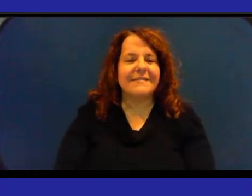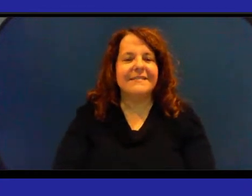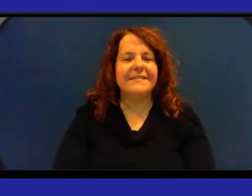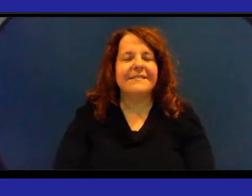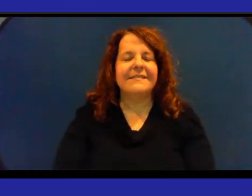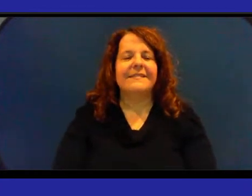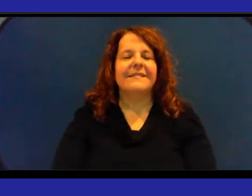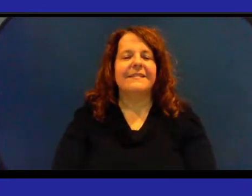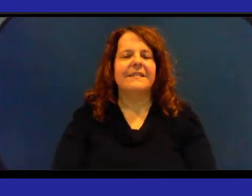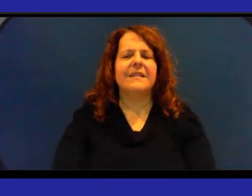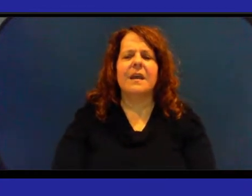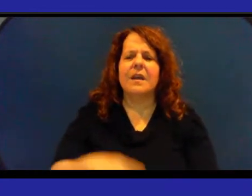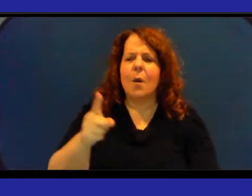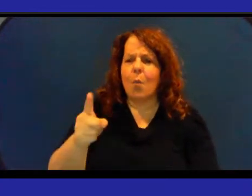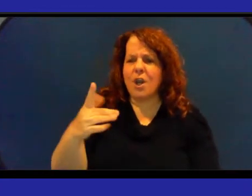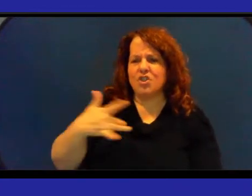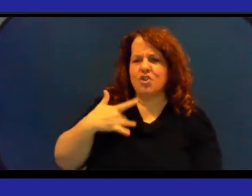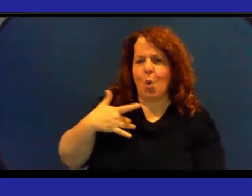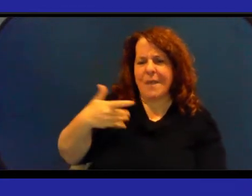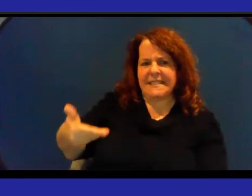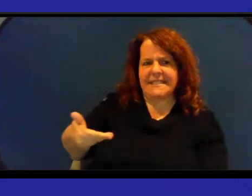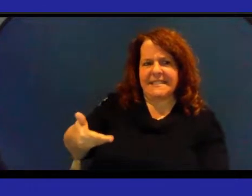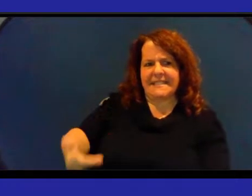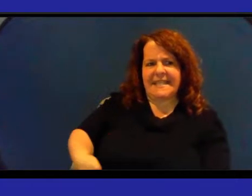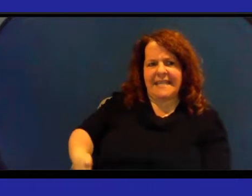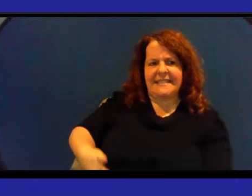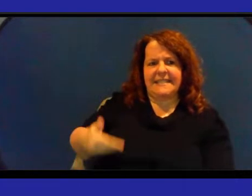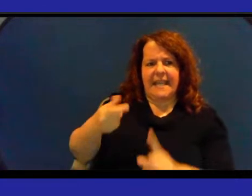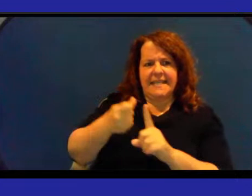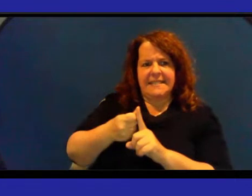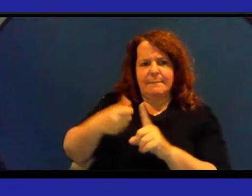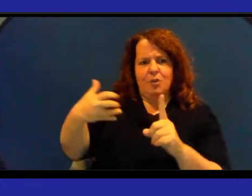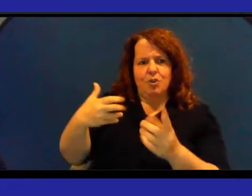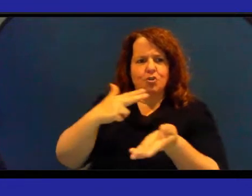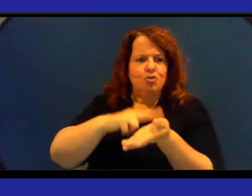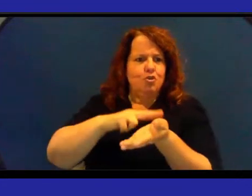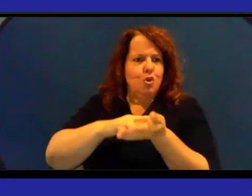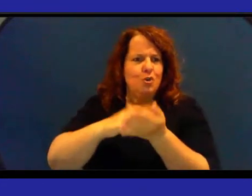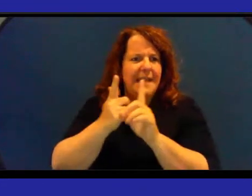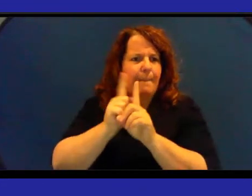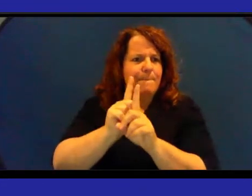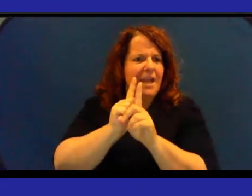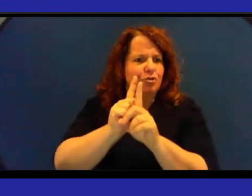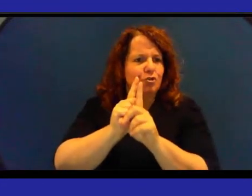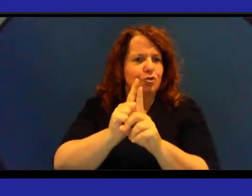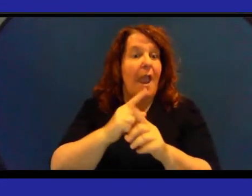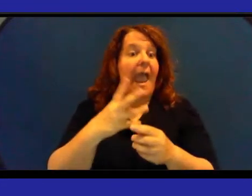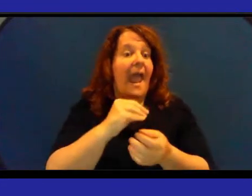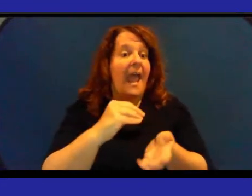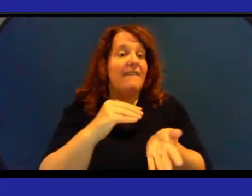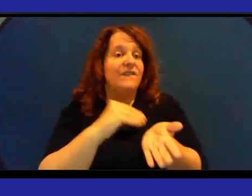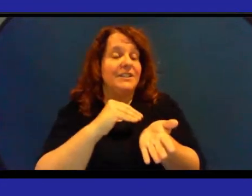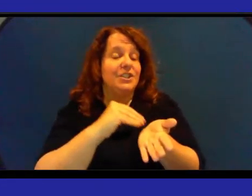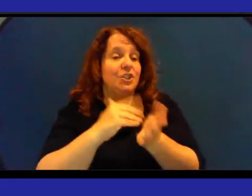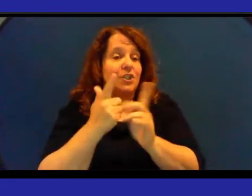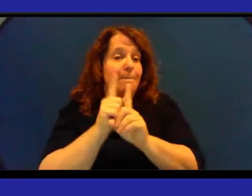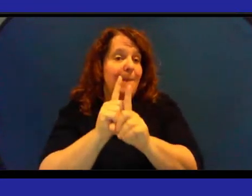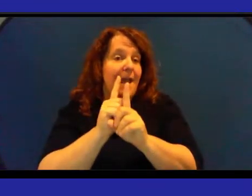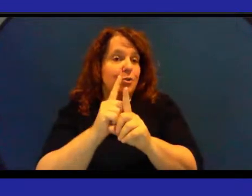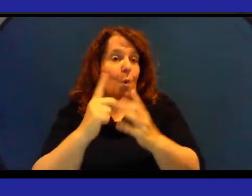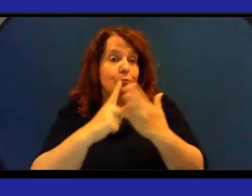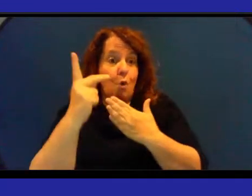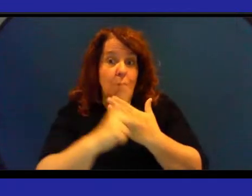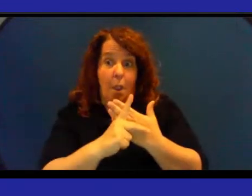What is your sense on the expanded nursing mentor and physician mentor programs? Are those likely